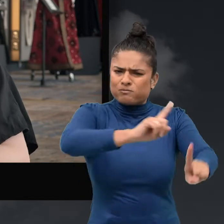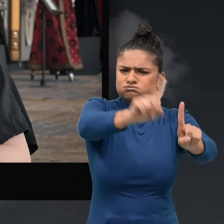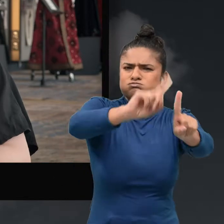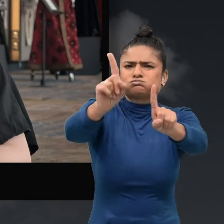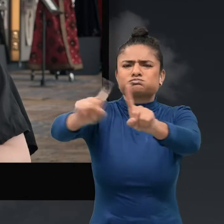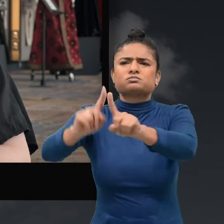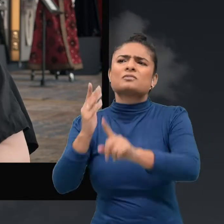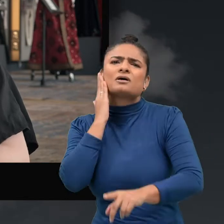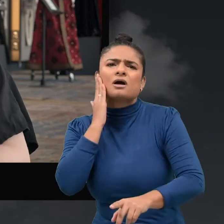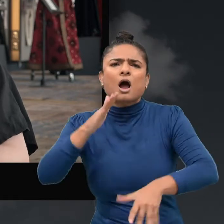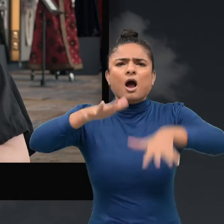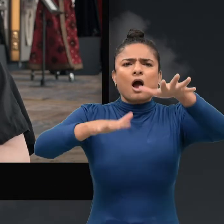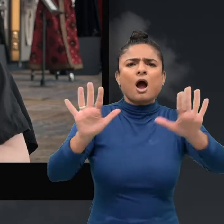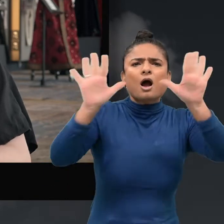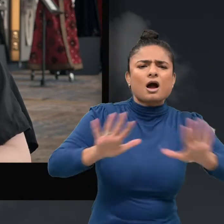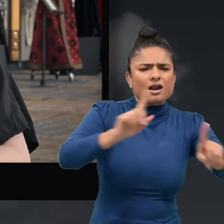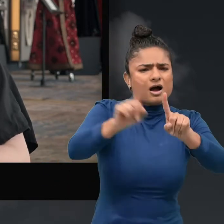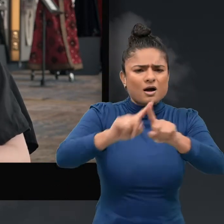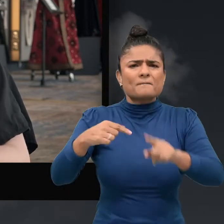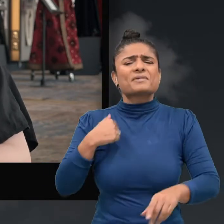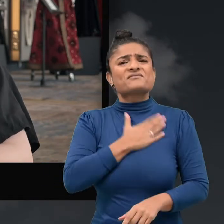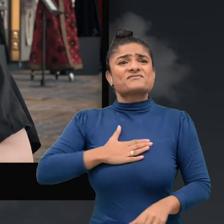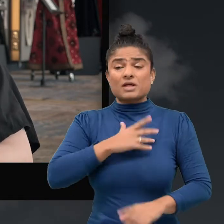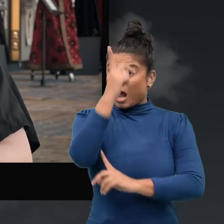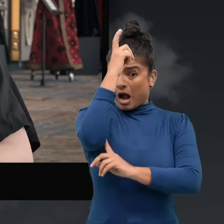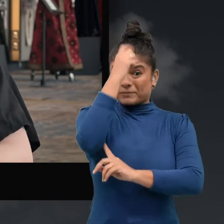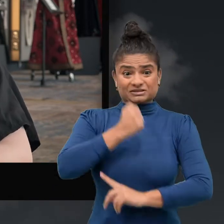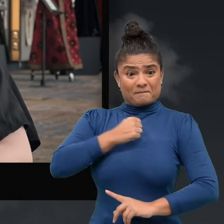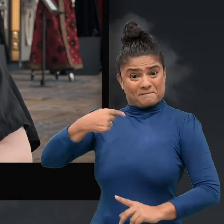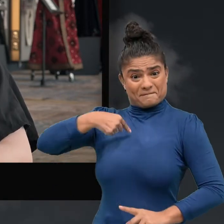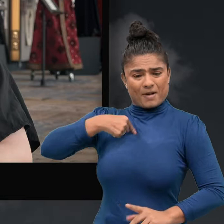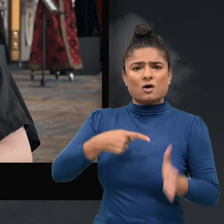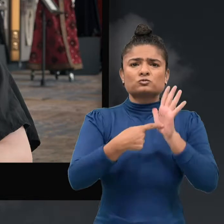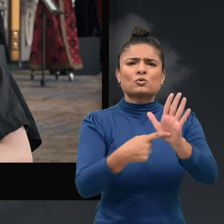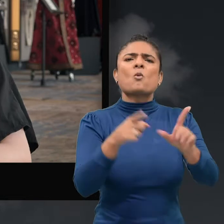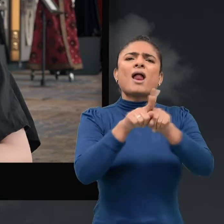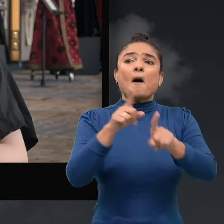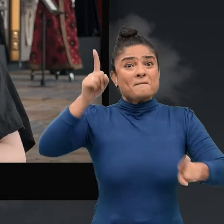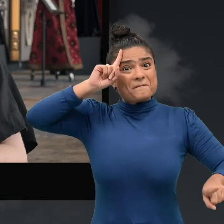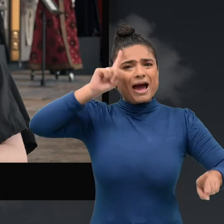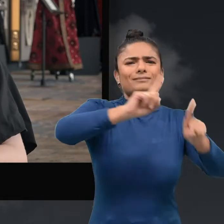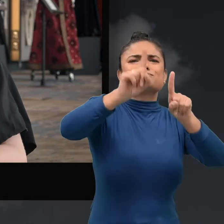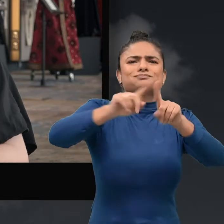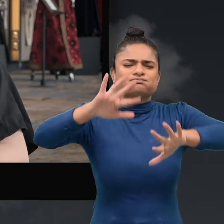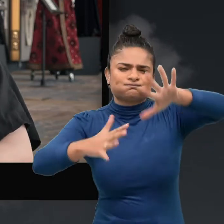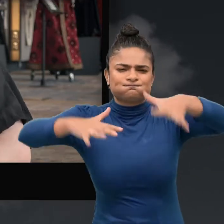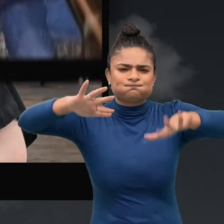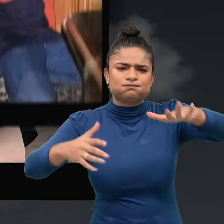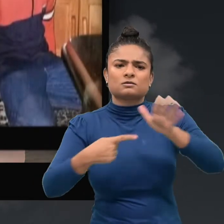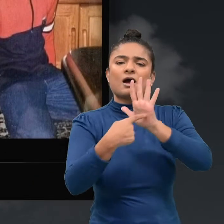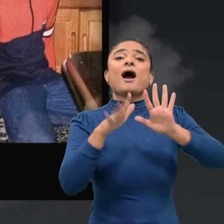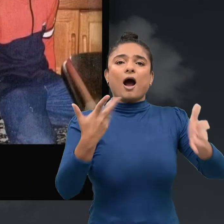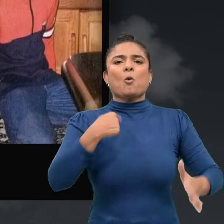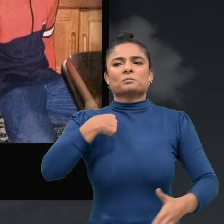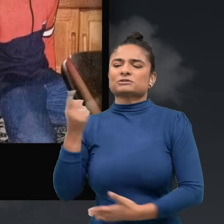think we all come in different shades. And I feel like I've taken my albinism I view it as just a different shade of black.